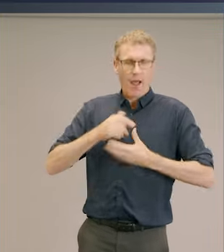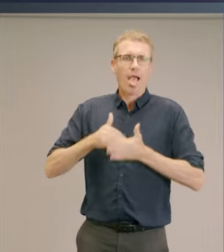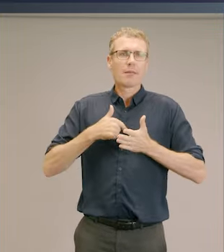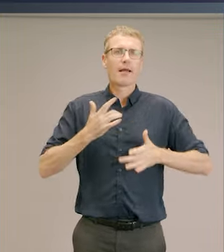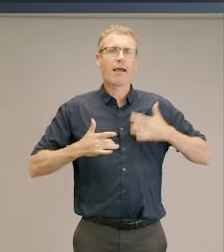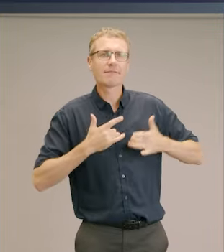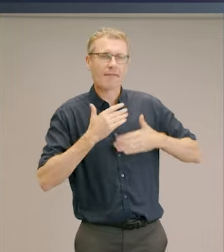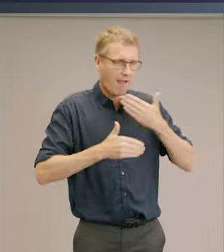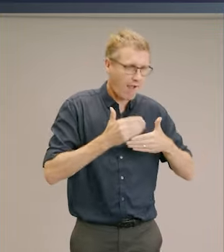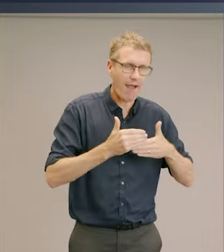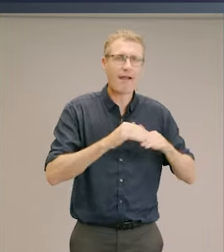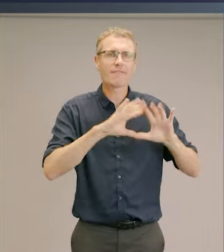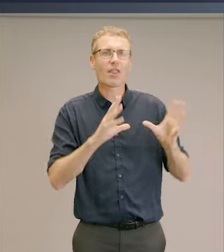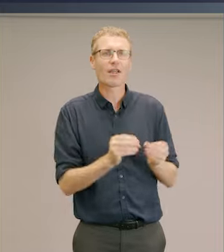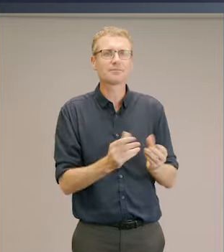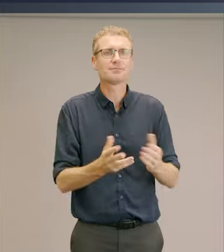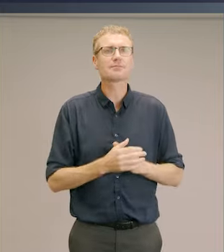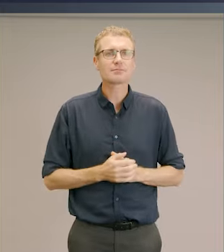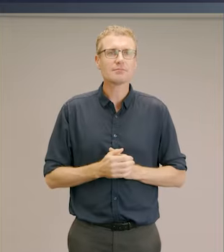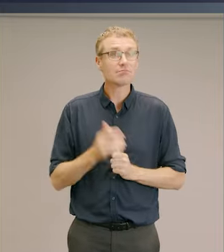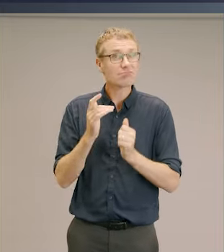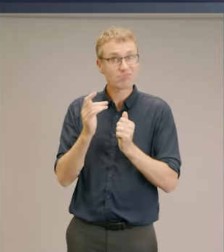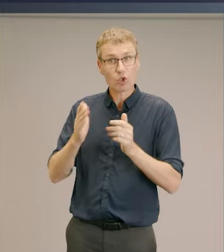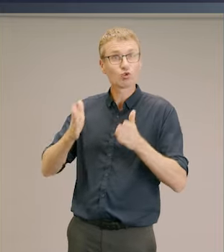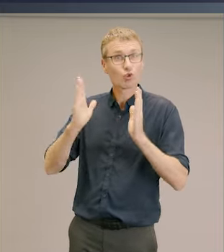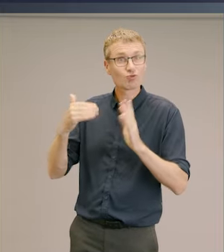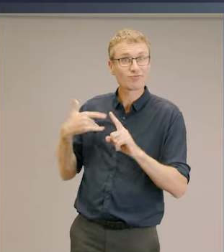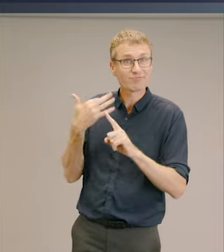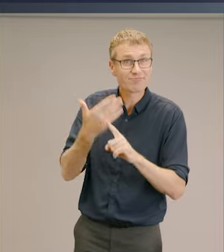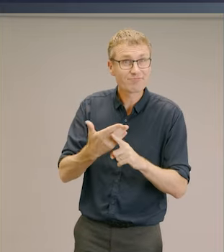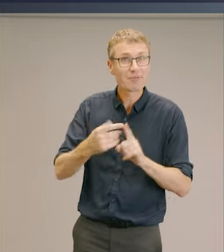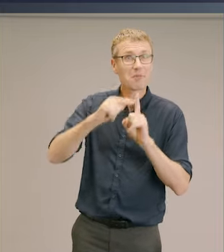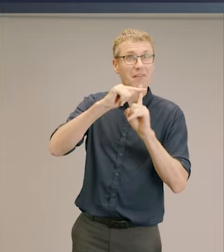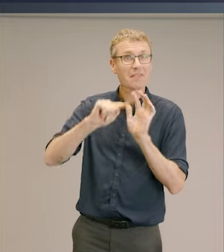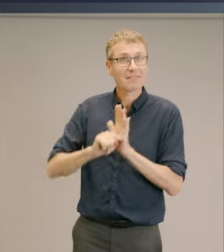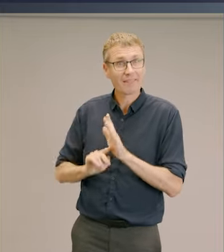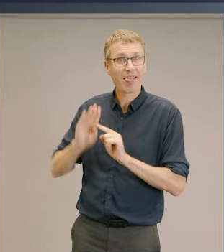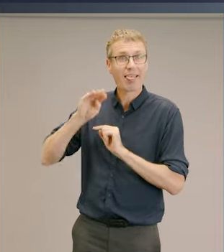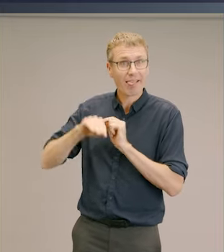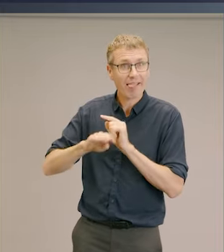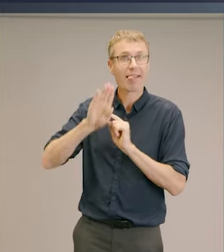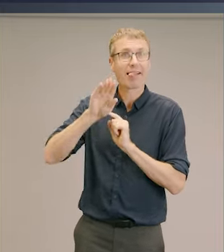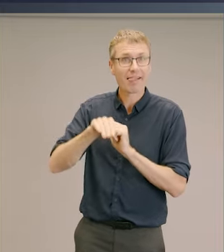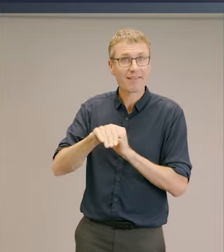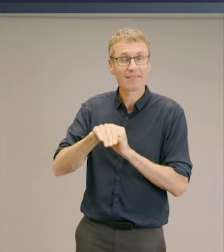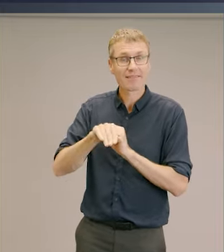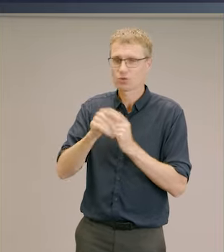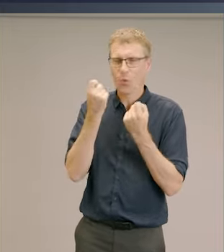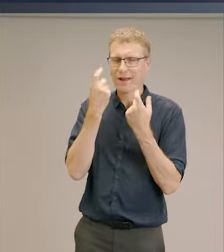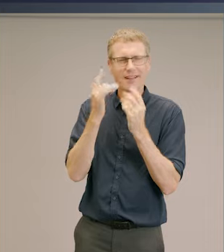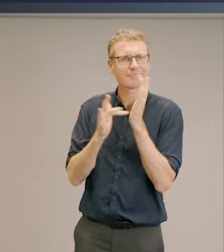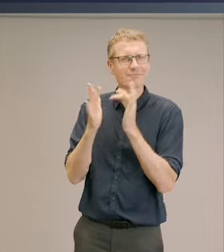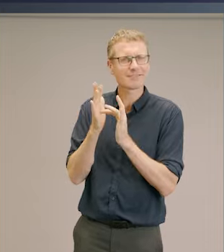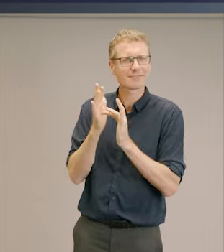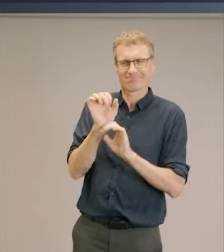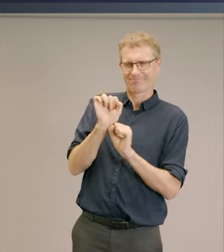of that love in everything that we seek to do. And the church has had some ups and downs over the years, to be fair, about